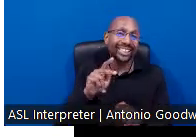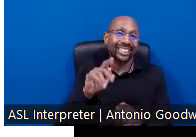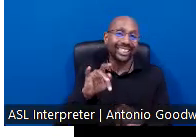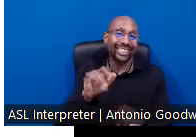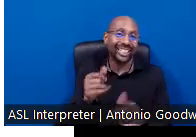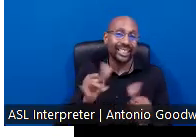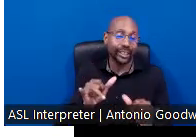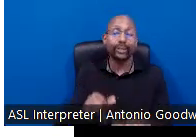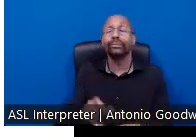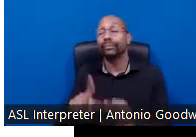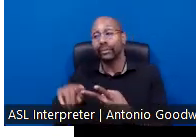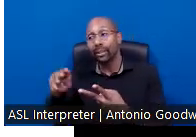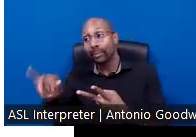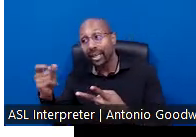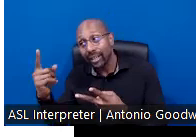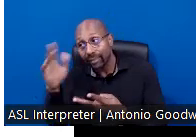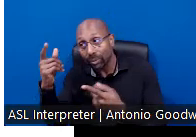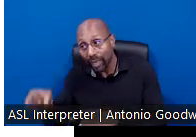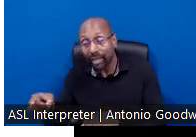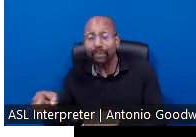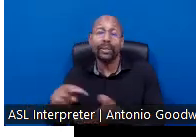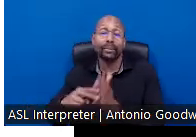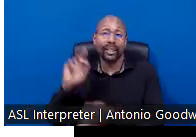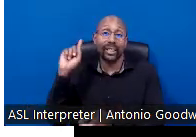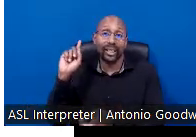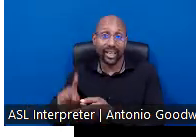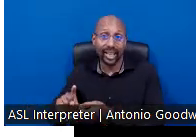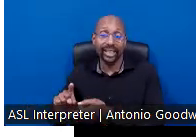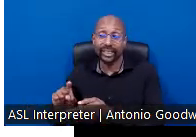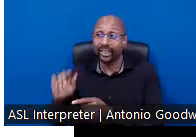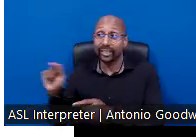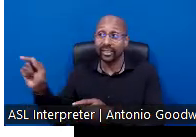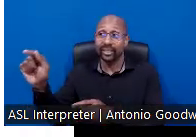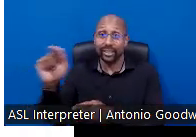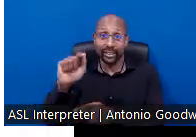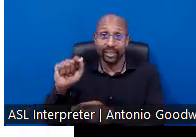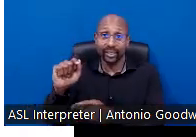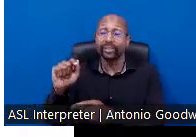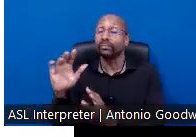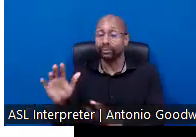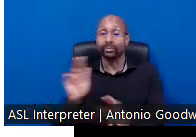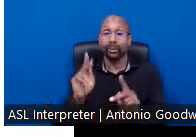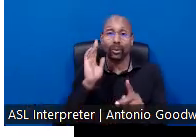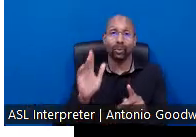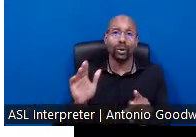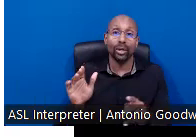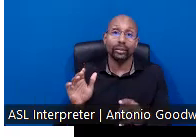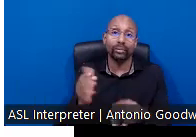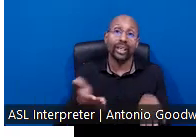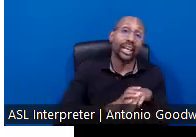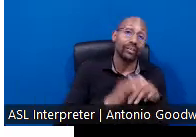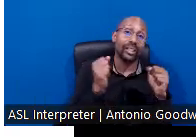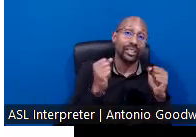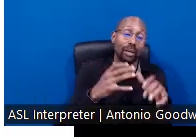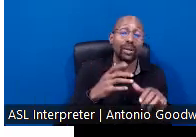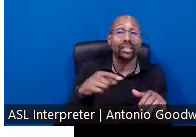town, folks are going to be doing a lot more at-home COVID tests. So what this does is we really want the information to get back to public